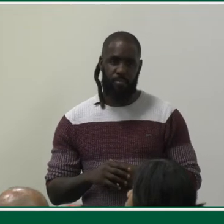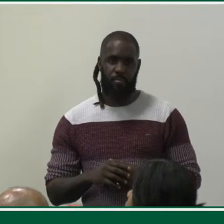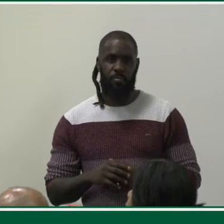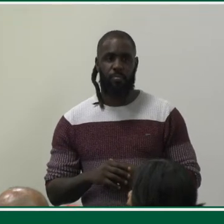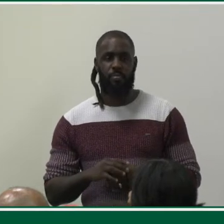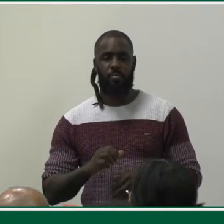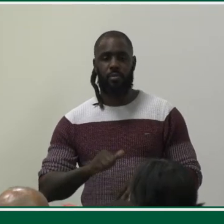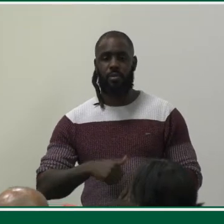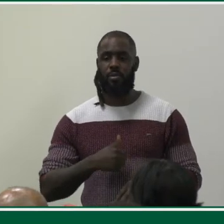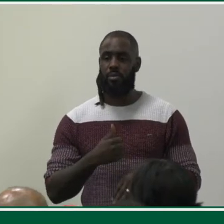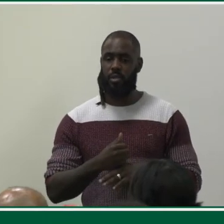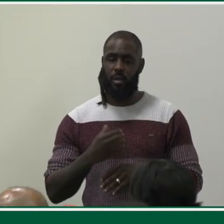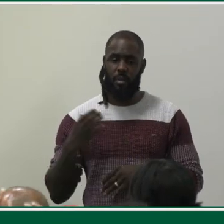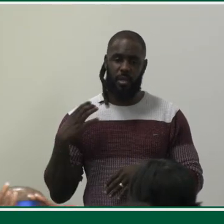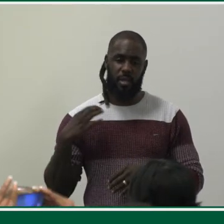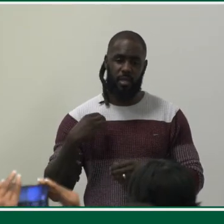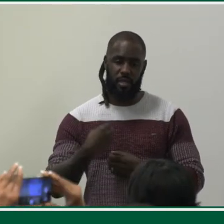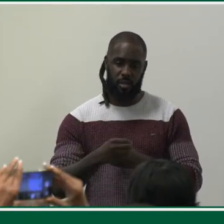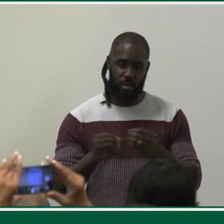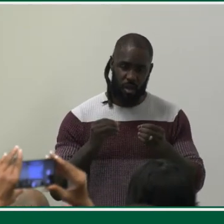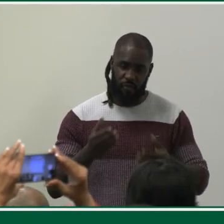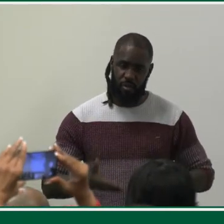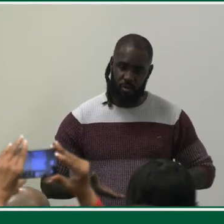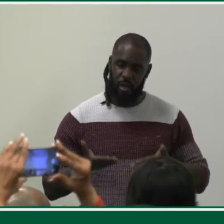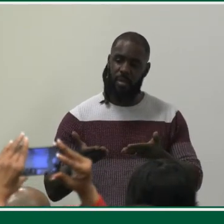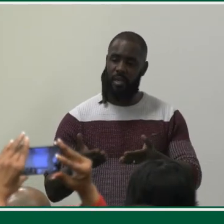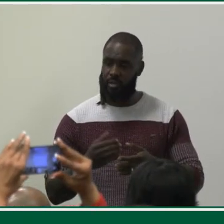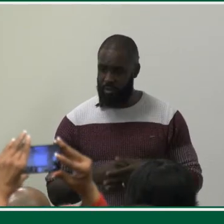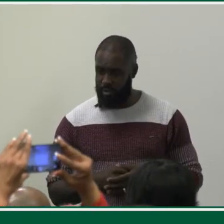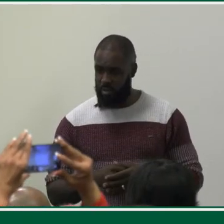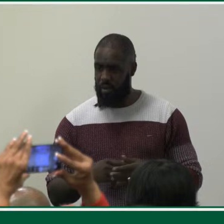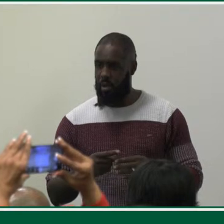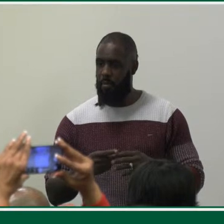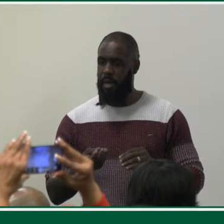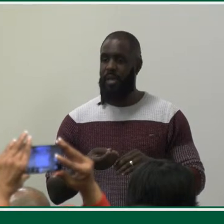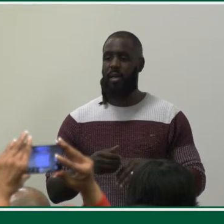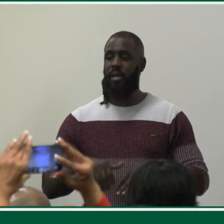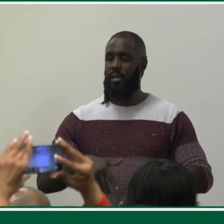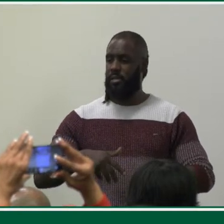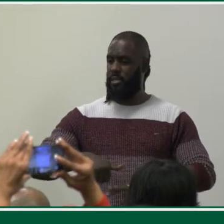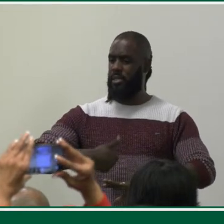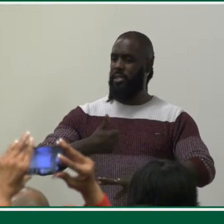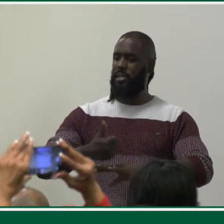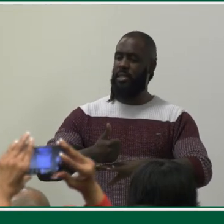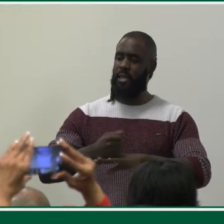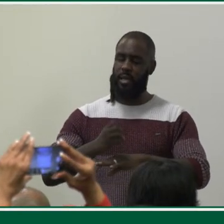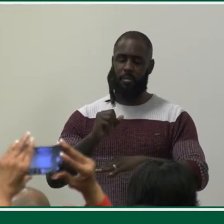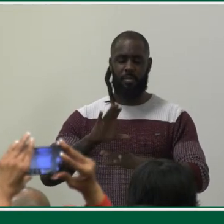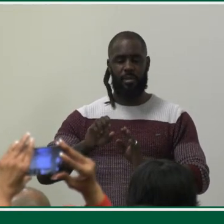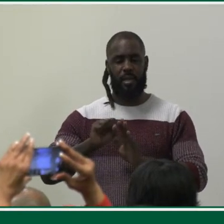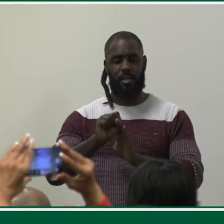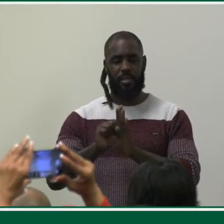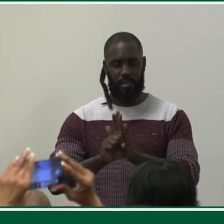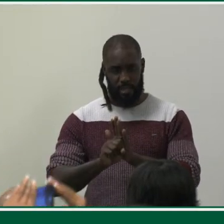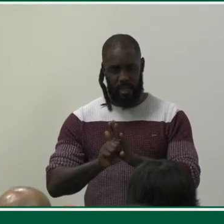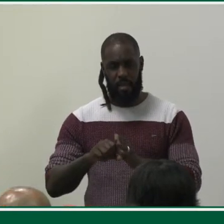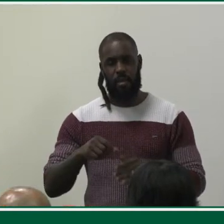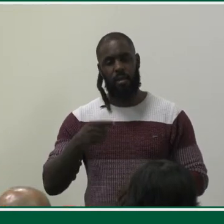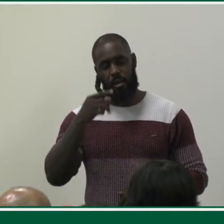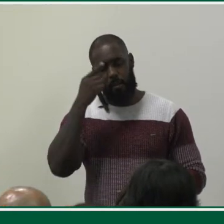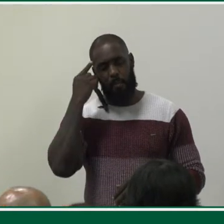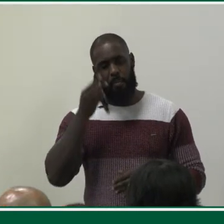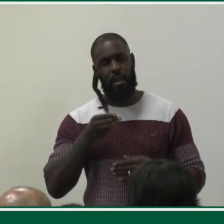implement the Chancellor's Office Black Student Success recommendations by establishing the Sacramento State Black Honors